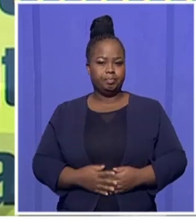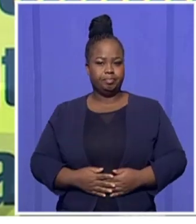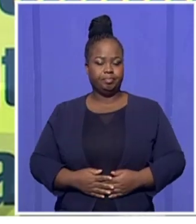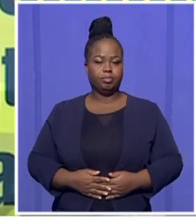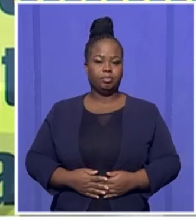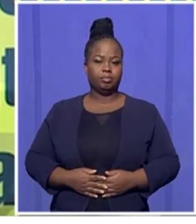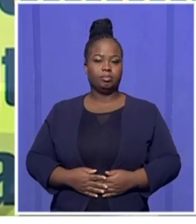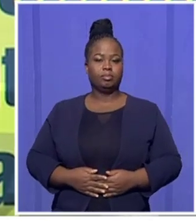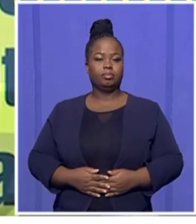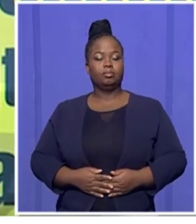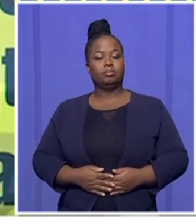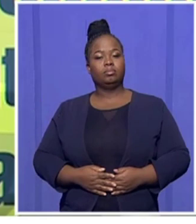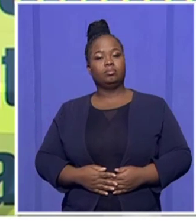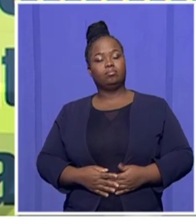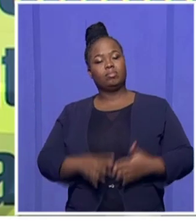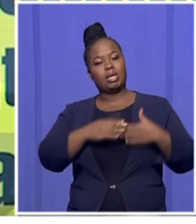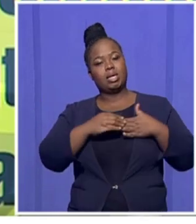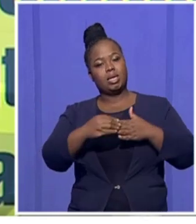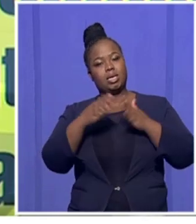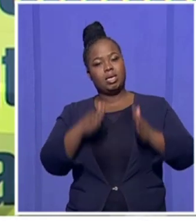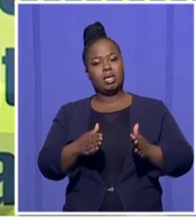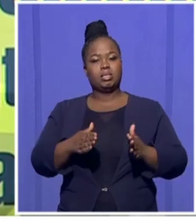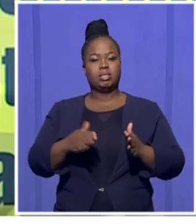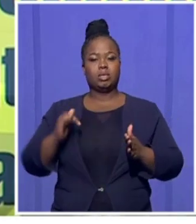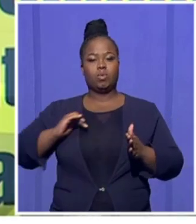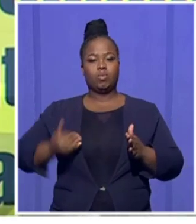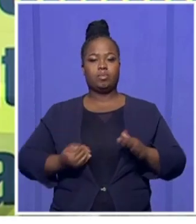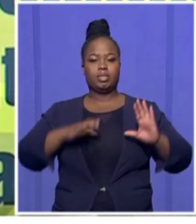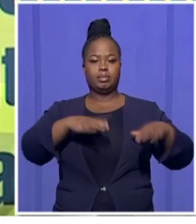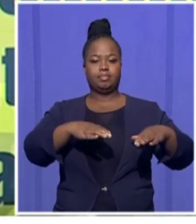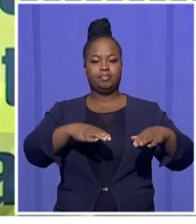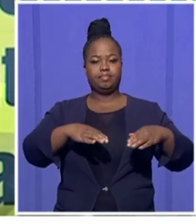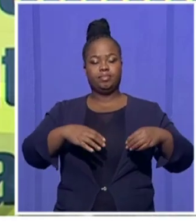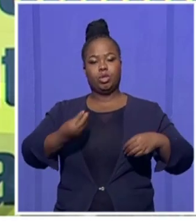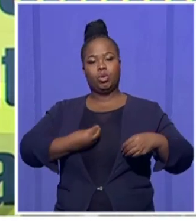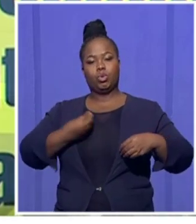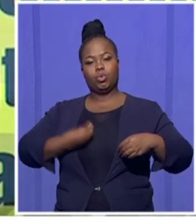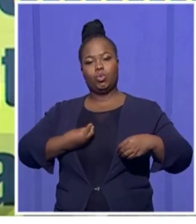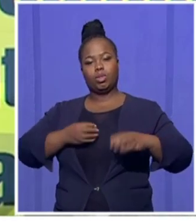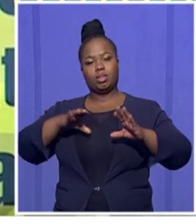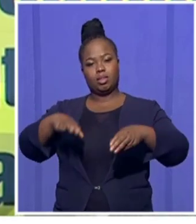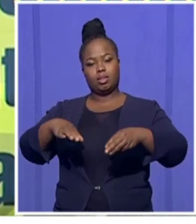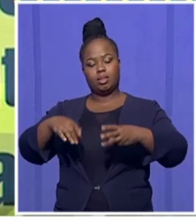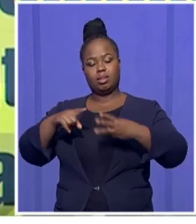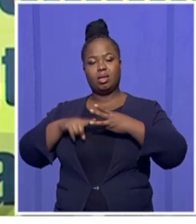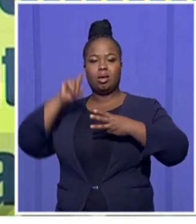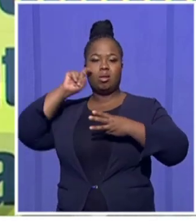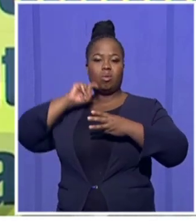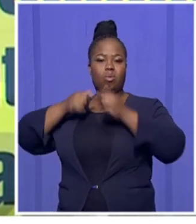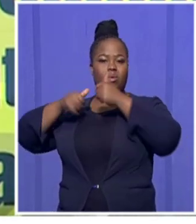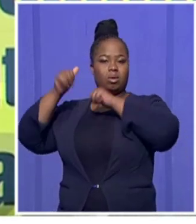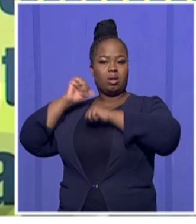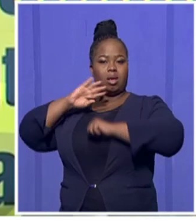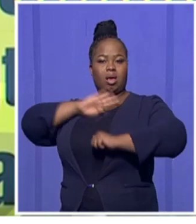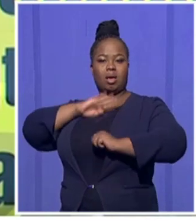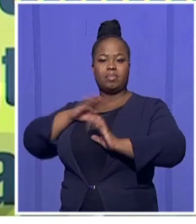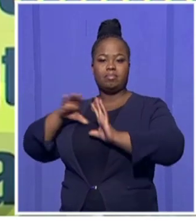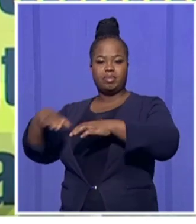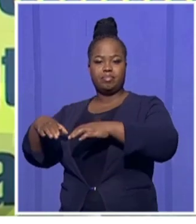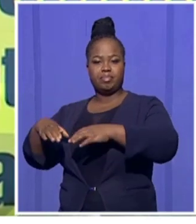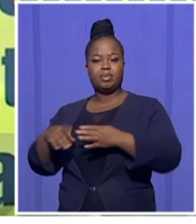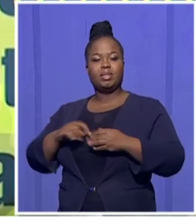leaders of our leagues, the Women's League, the Youth League, Veterans Leagues, leaders of the